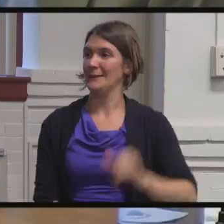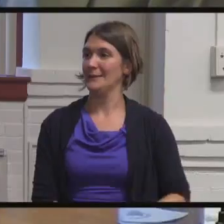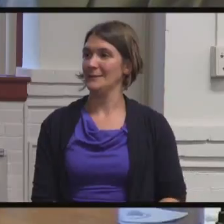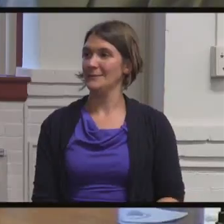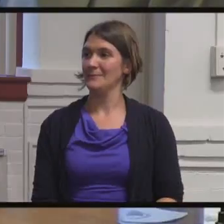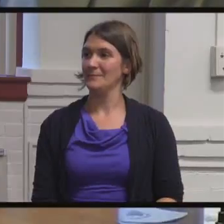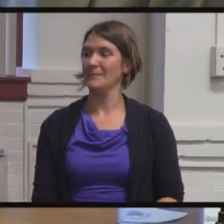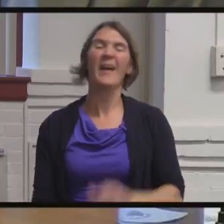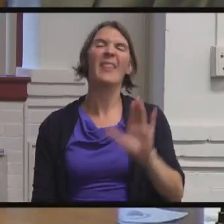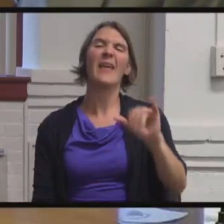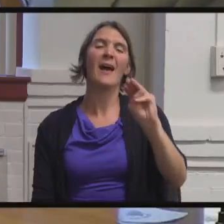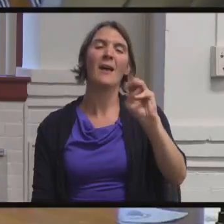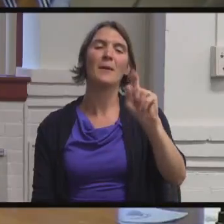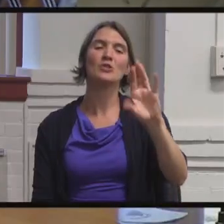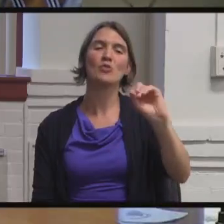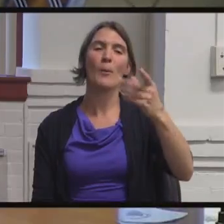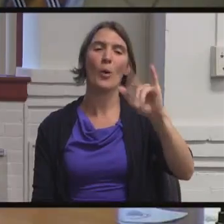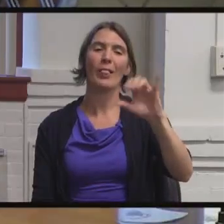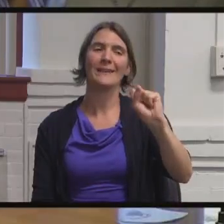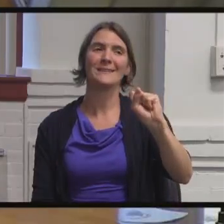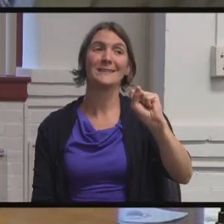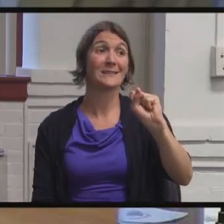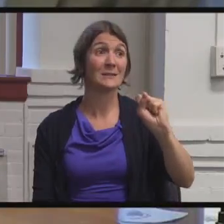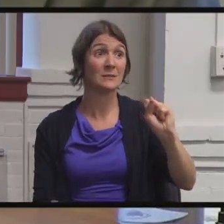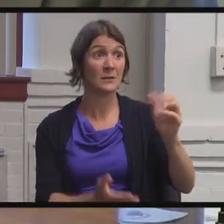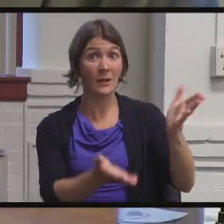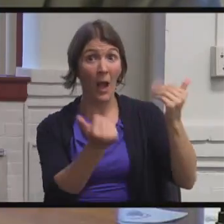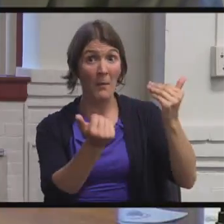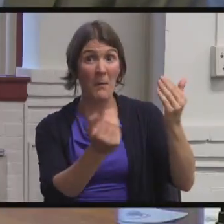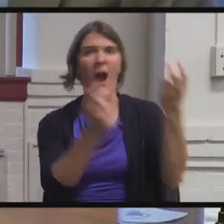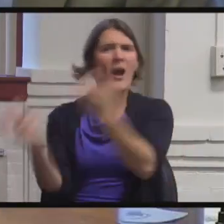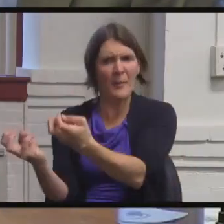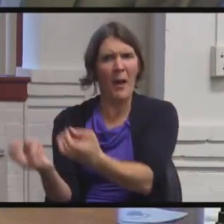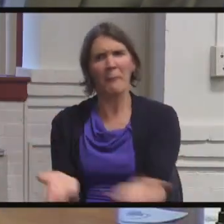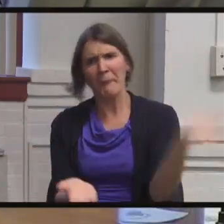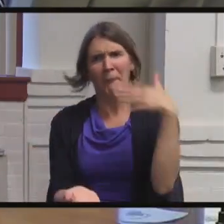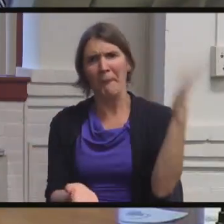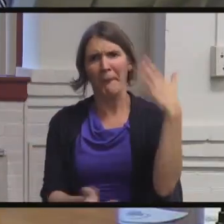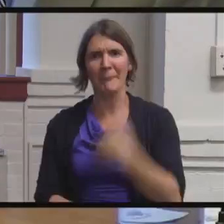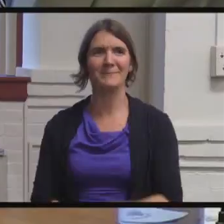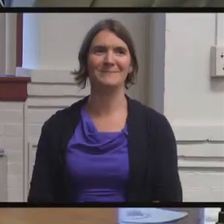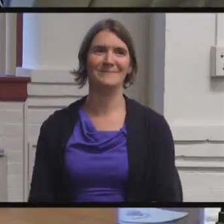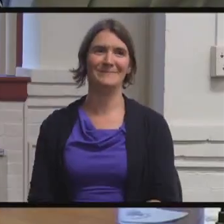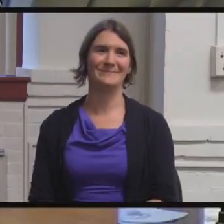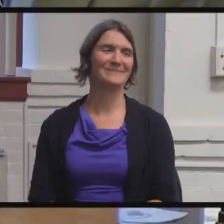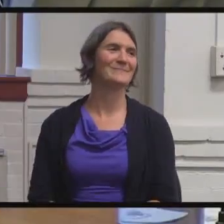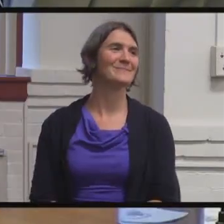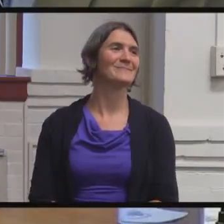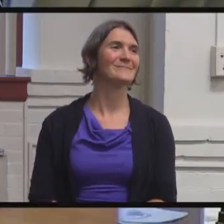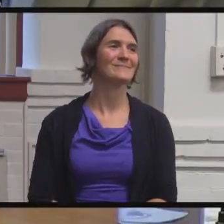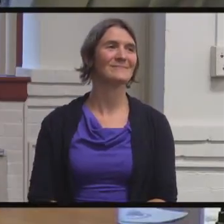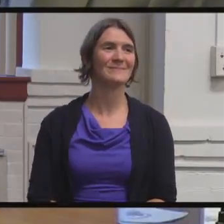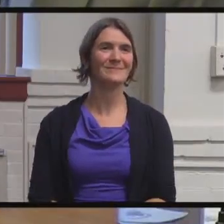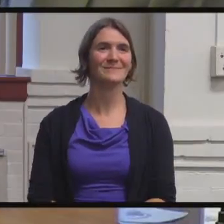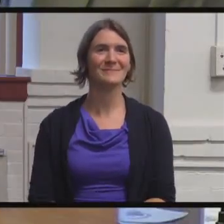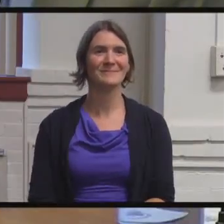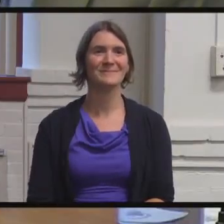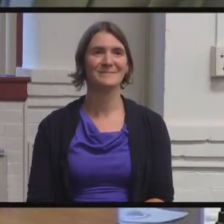Either way is fine. Okay. Come on now. We'll go there. Yeah. Yeah, come to the table. Be on